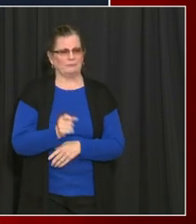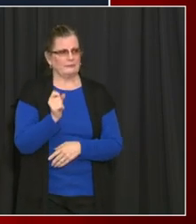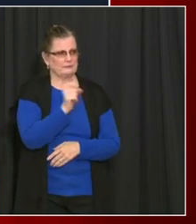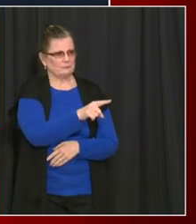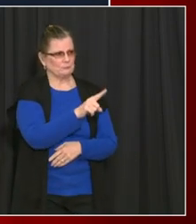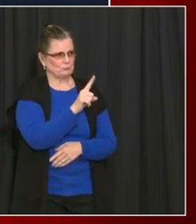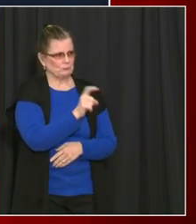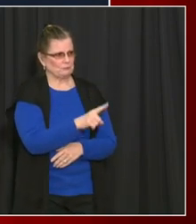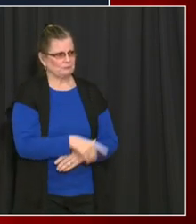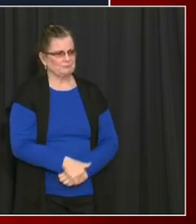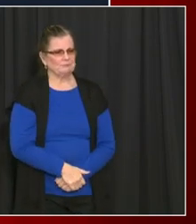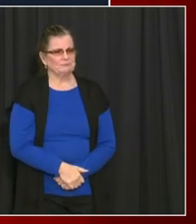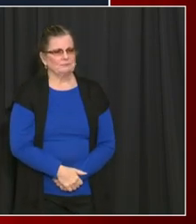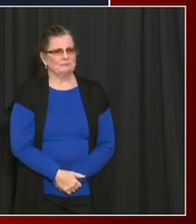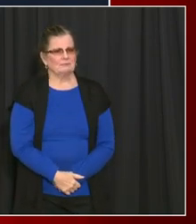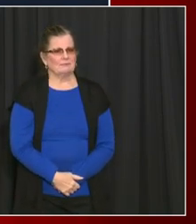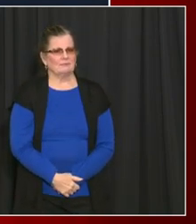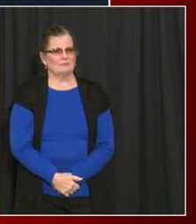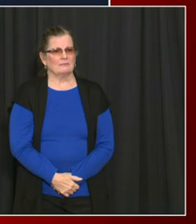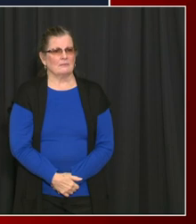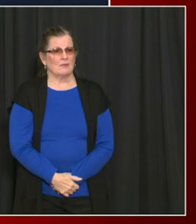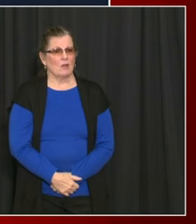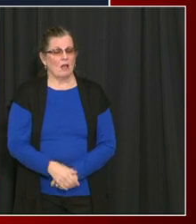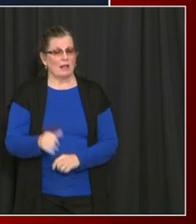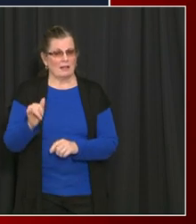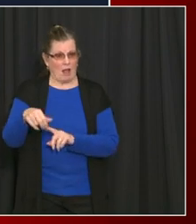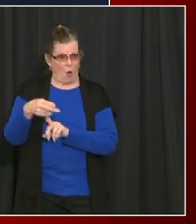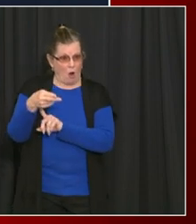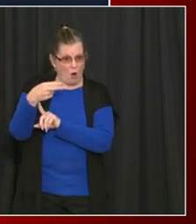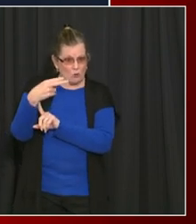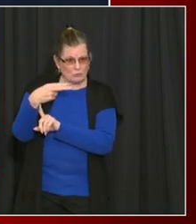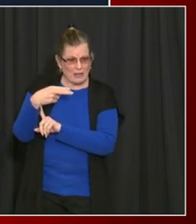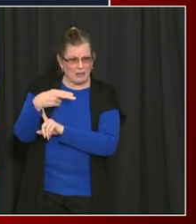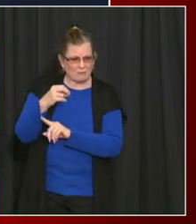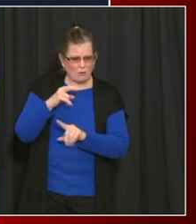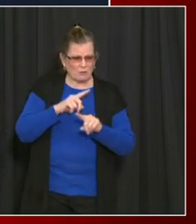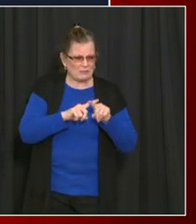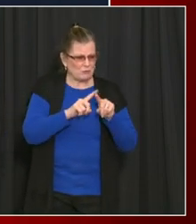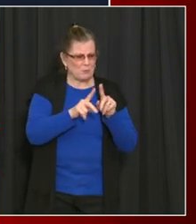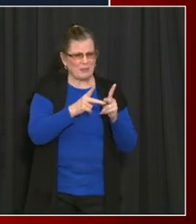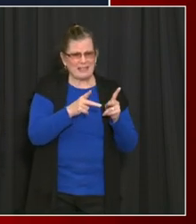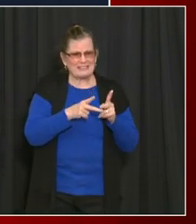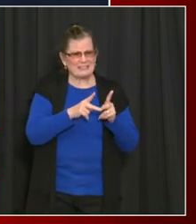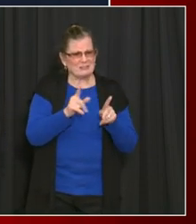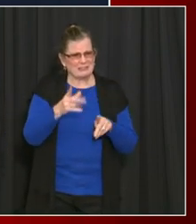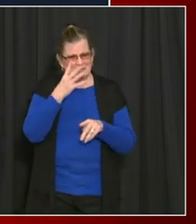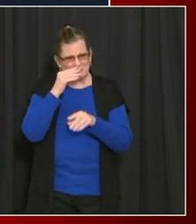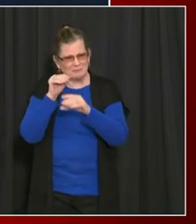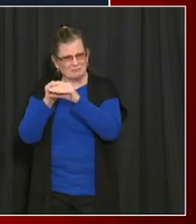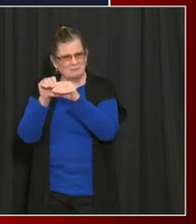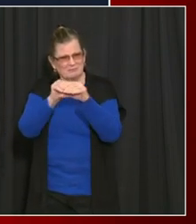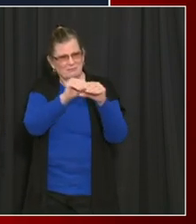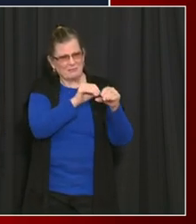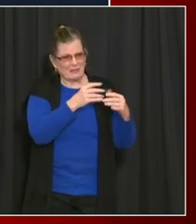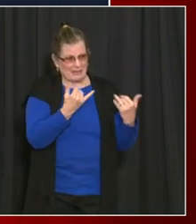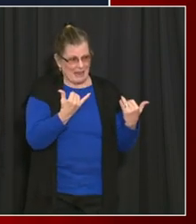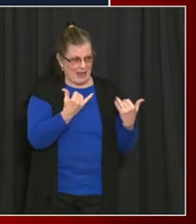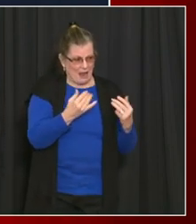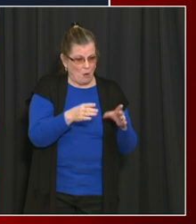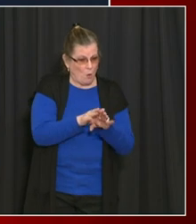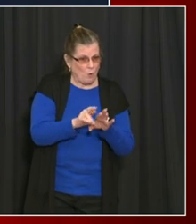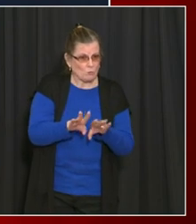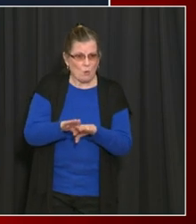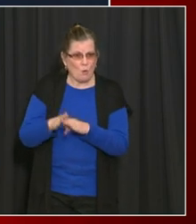pools at apartments, hotels, condominiums, are they still ordered to be closed? Are they allowed to reopen? You talked